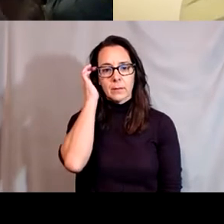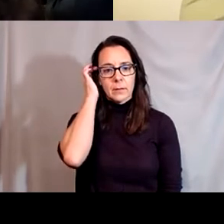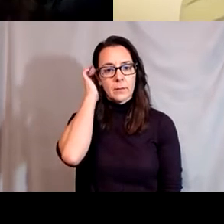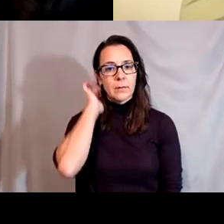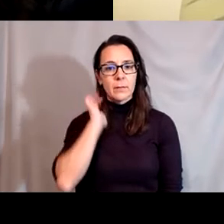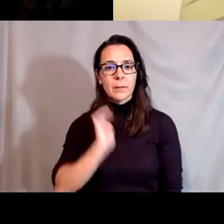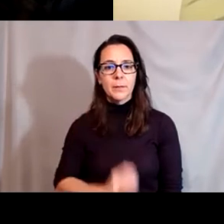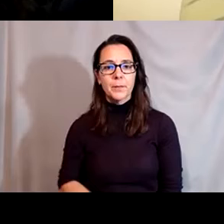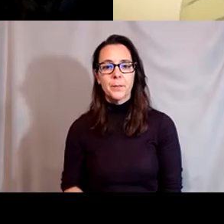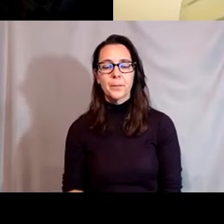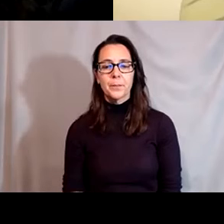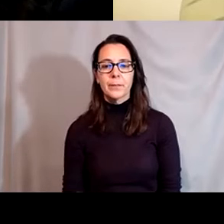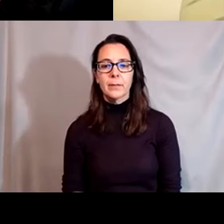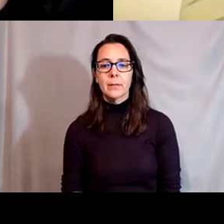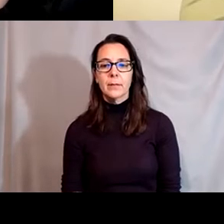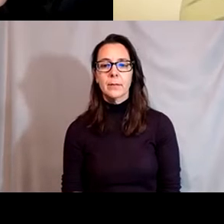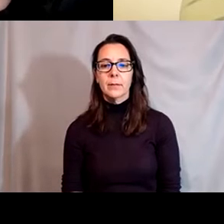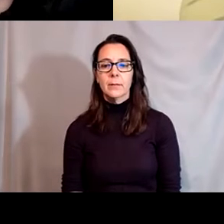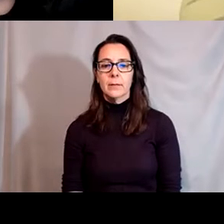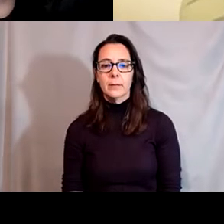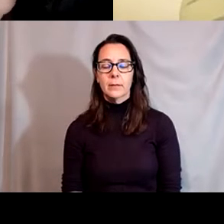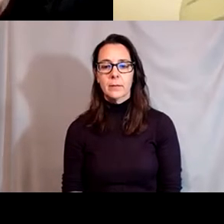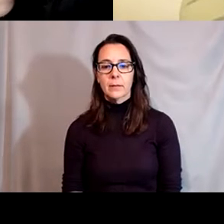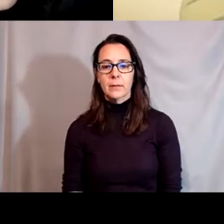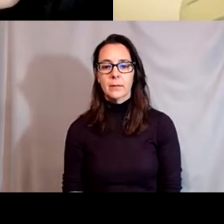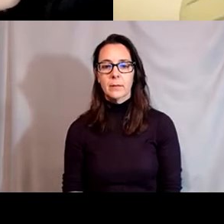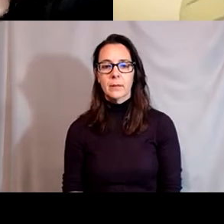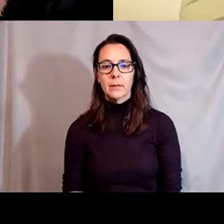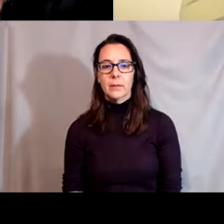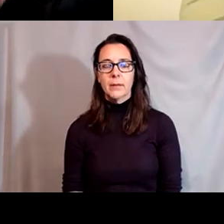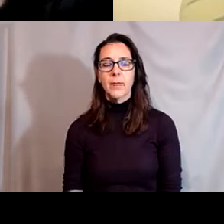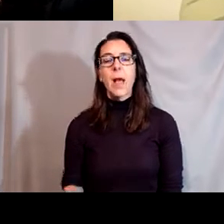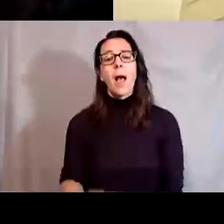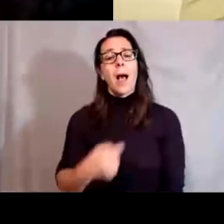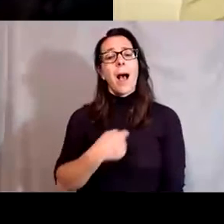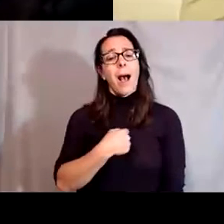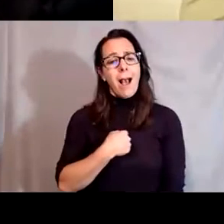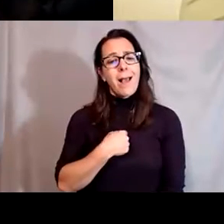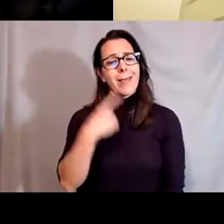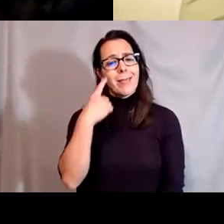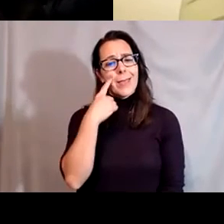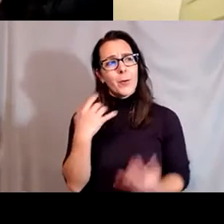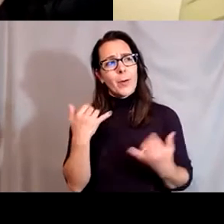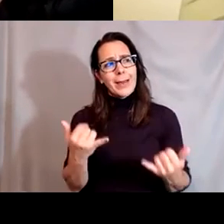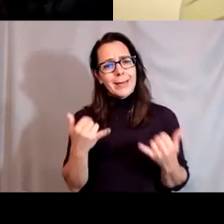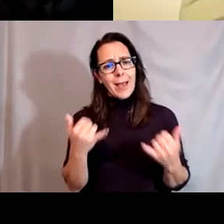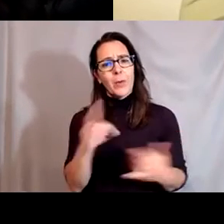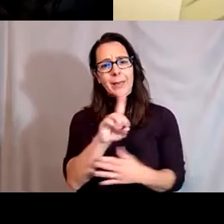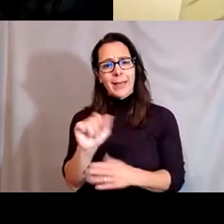20% of the population. I think we're about 20% of the population.